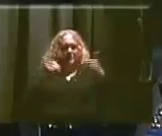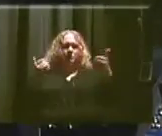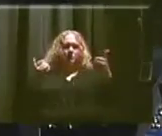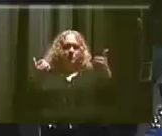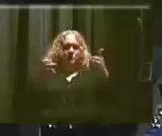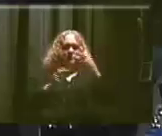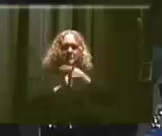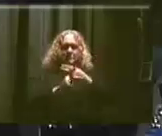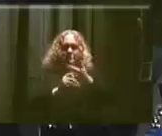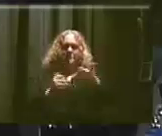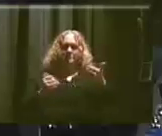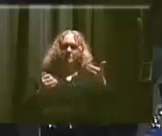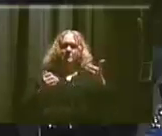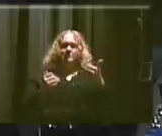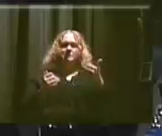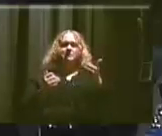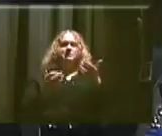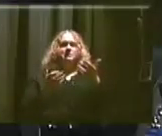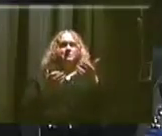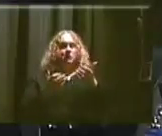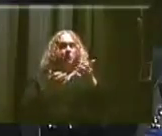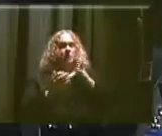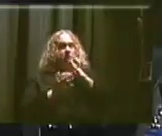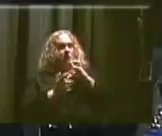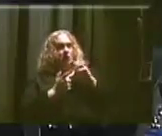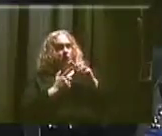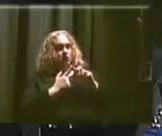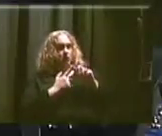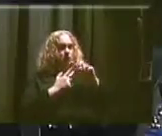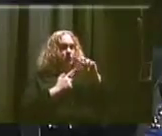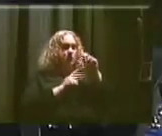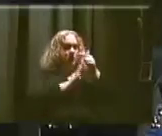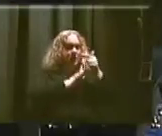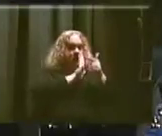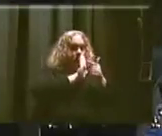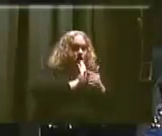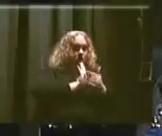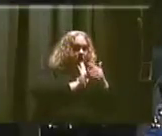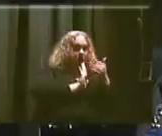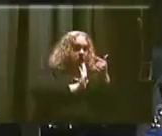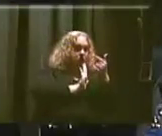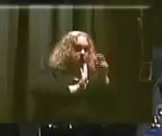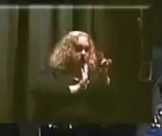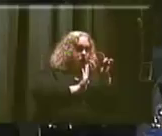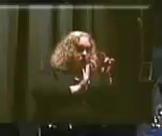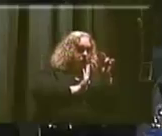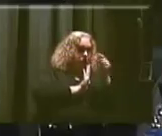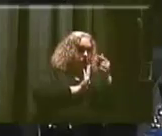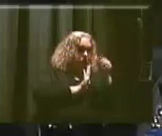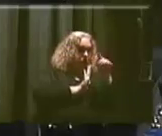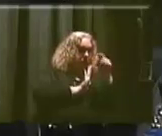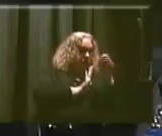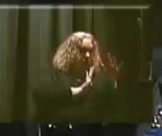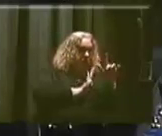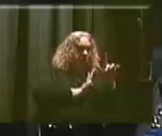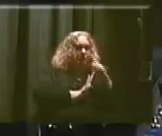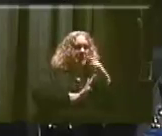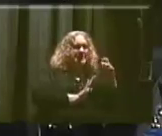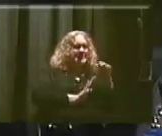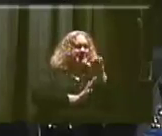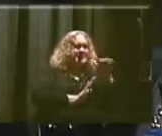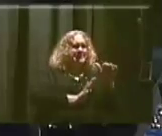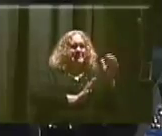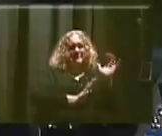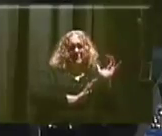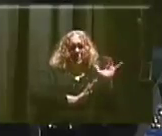we hope to talk to our Attorney General and really get an opinion on this, because it just doesn't seem that it